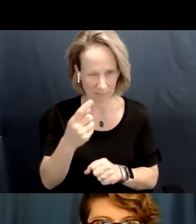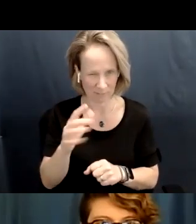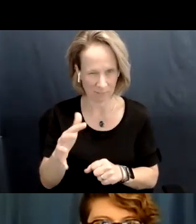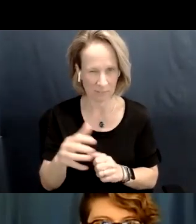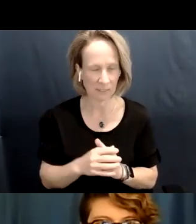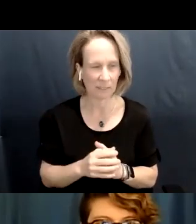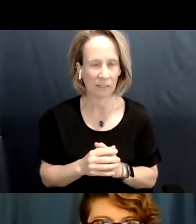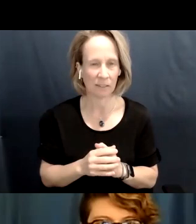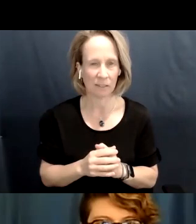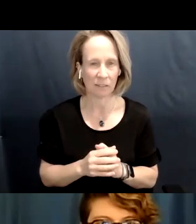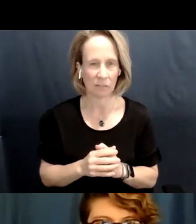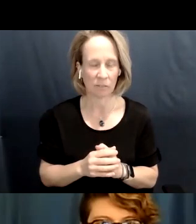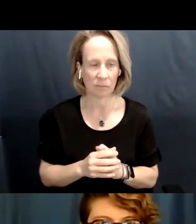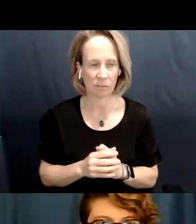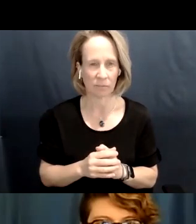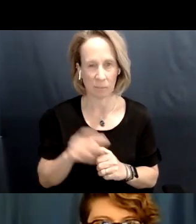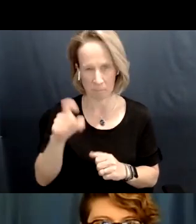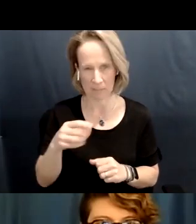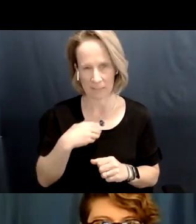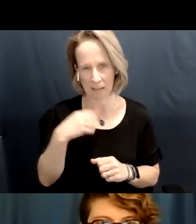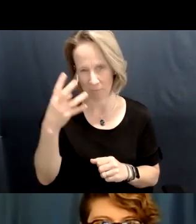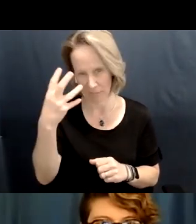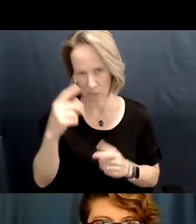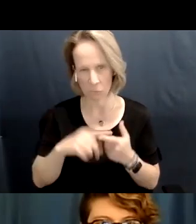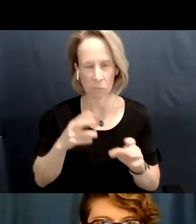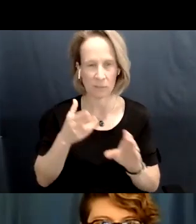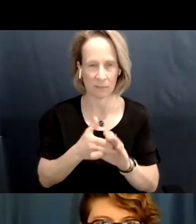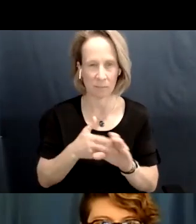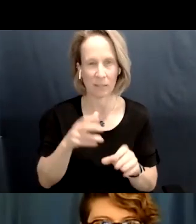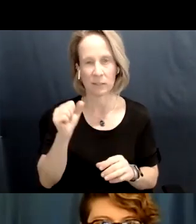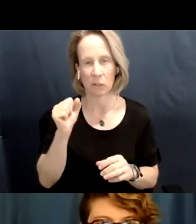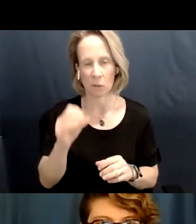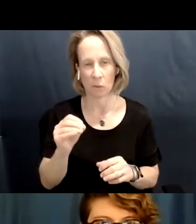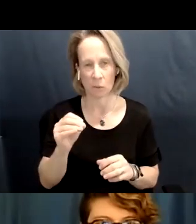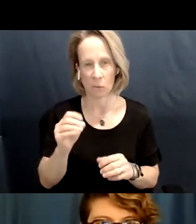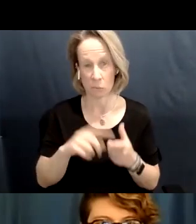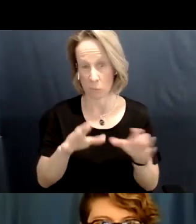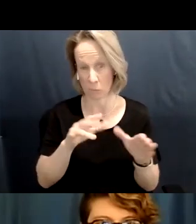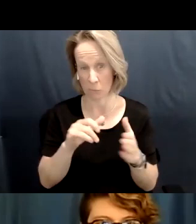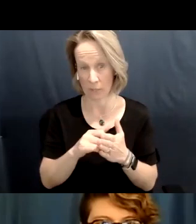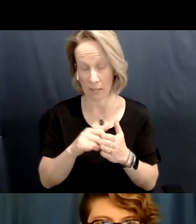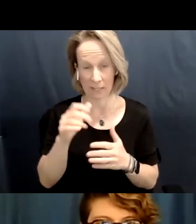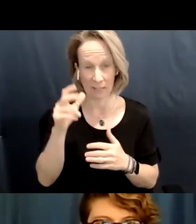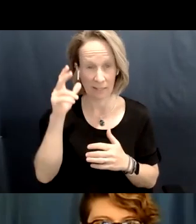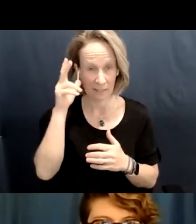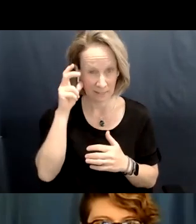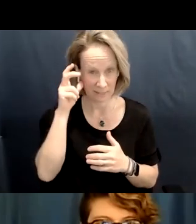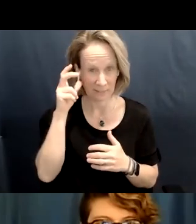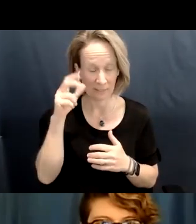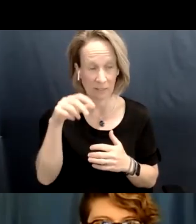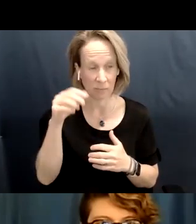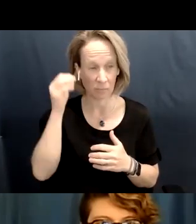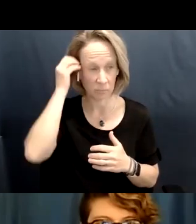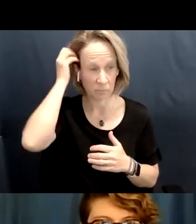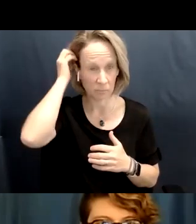Do we have to have video to participate? So ideally, to be able to do that listening option of providing